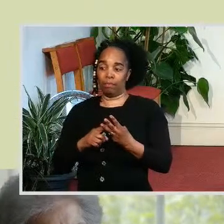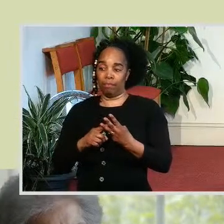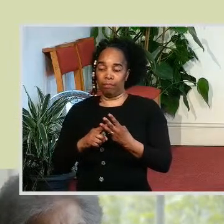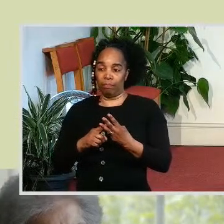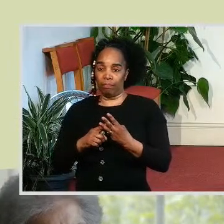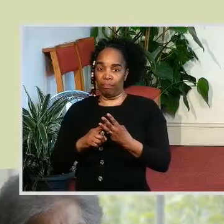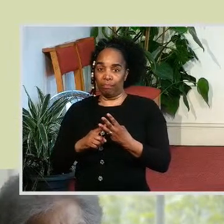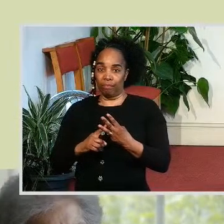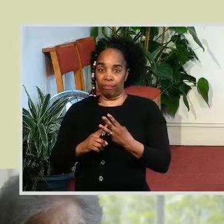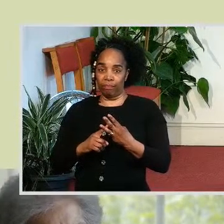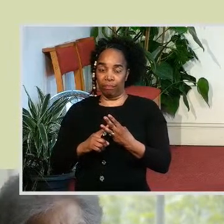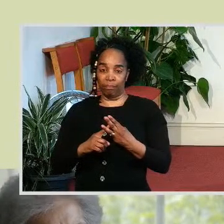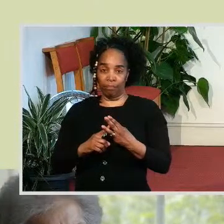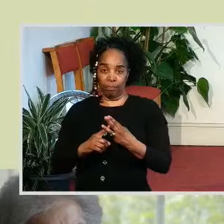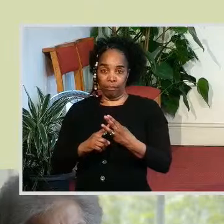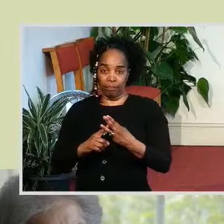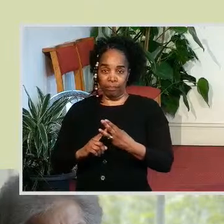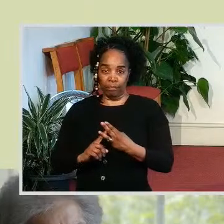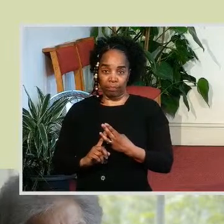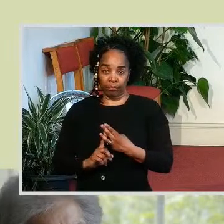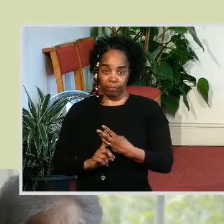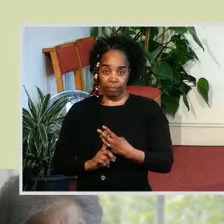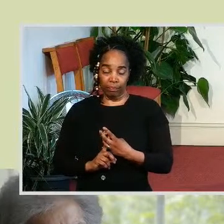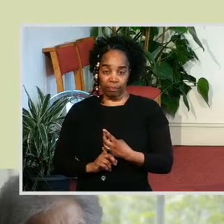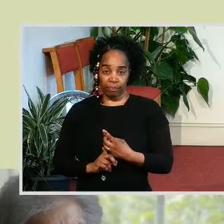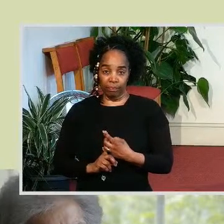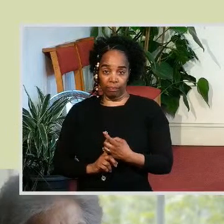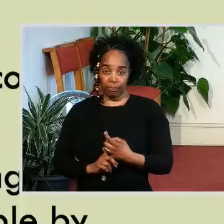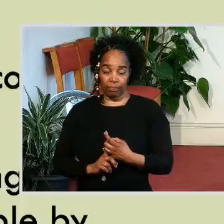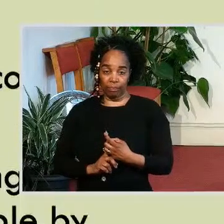percentage of the types of dementia that we have.